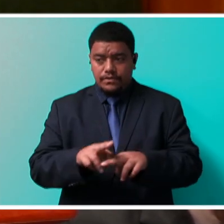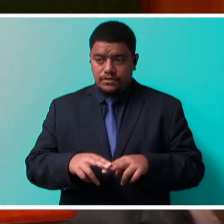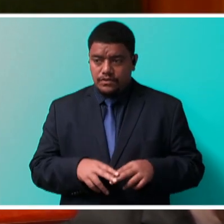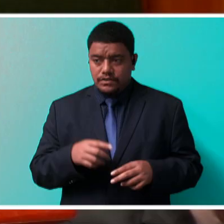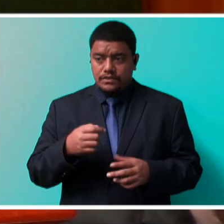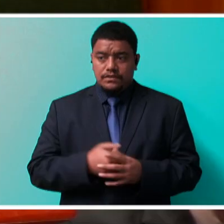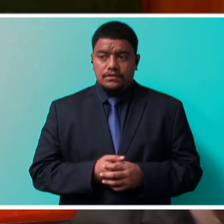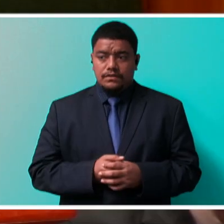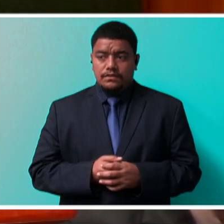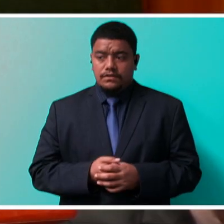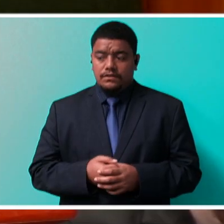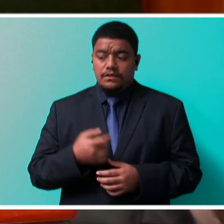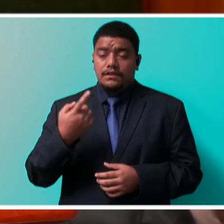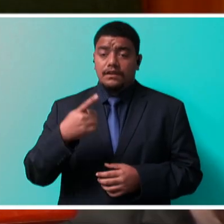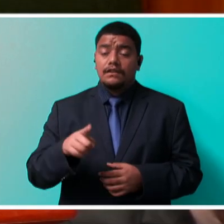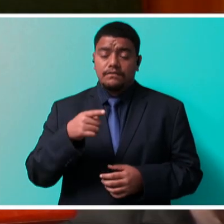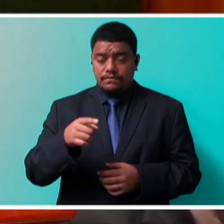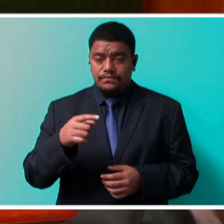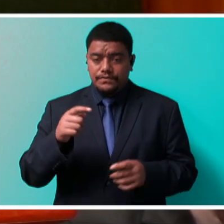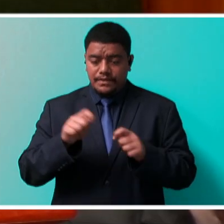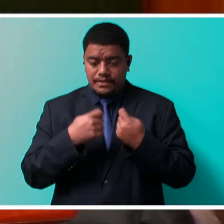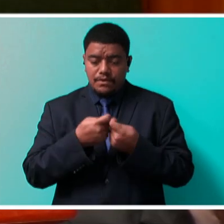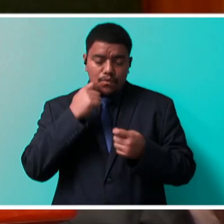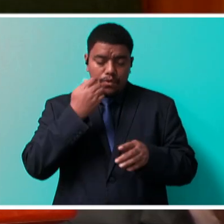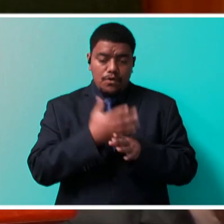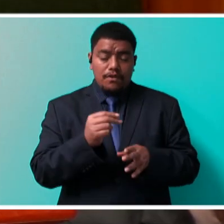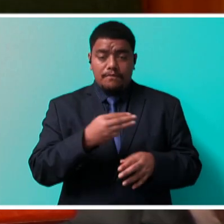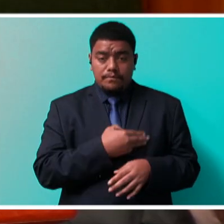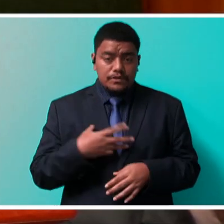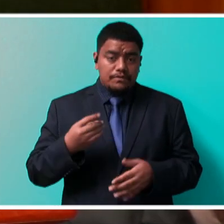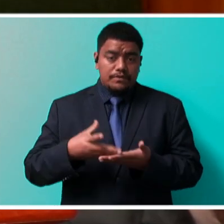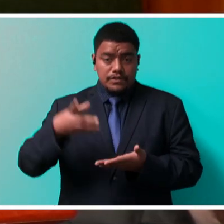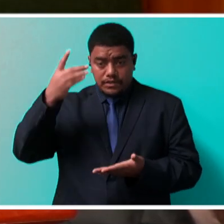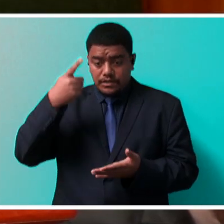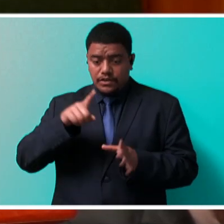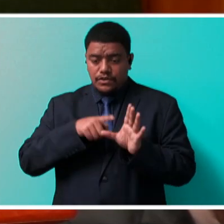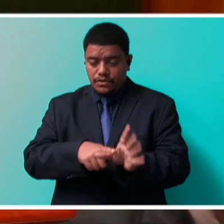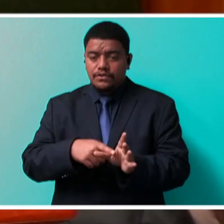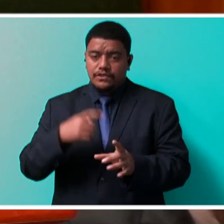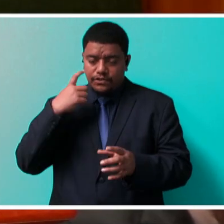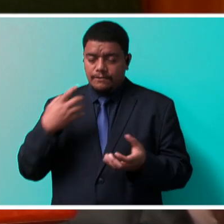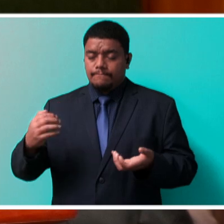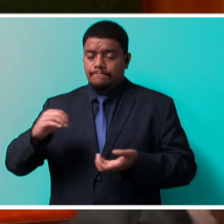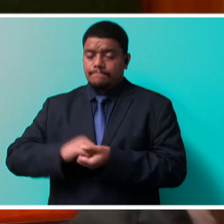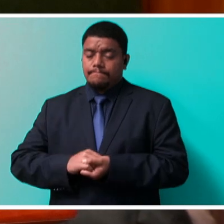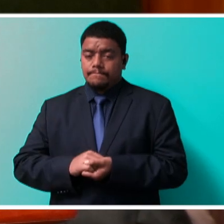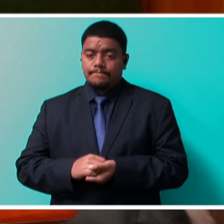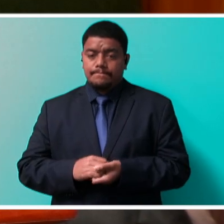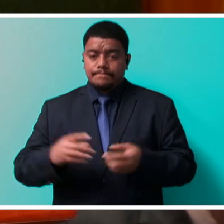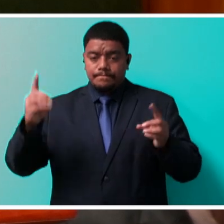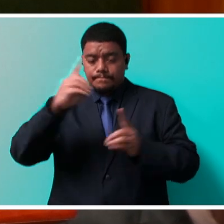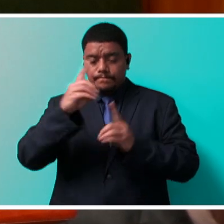significantly further this effort, and our team will work with the Ministry of Education and Youth to that end. Madam Deputy